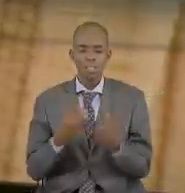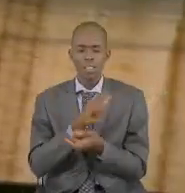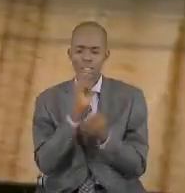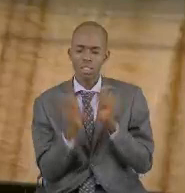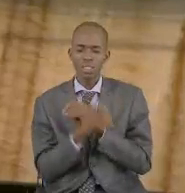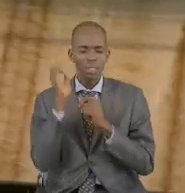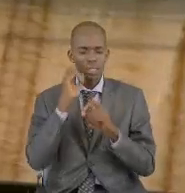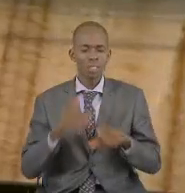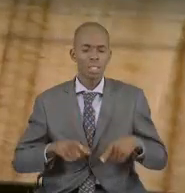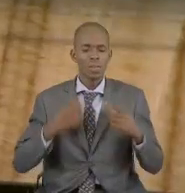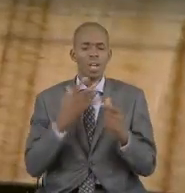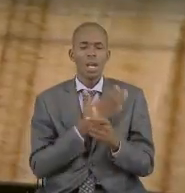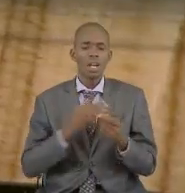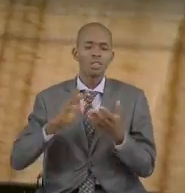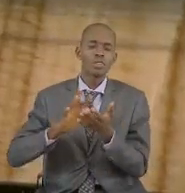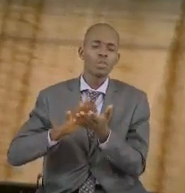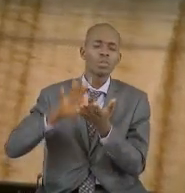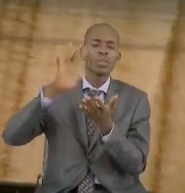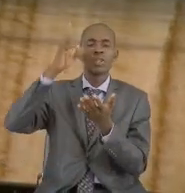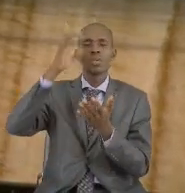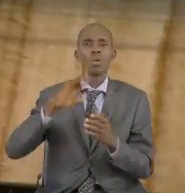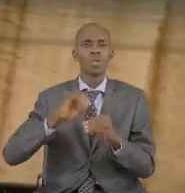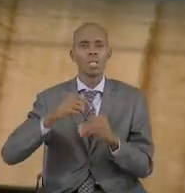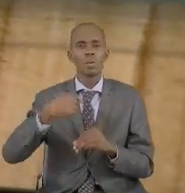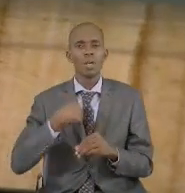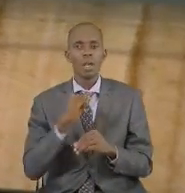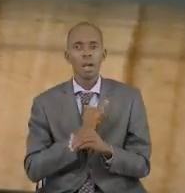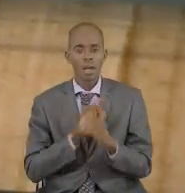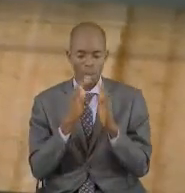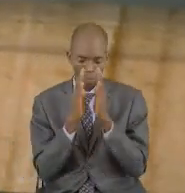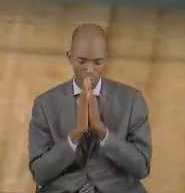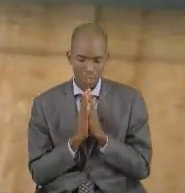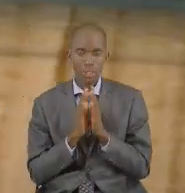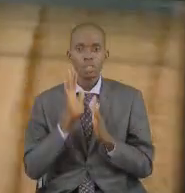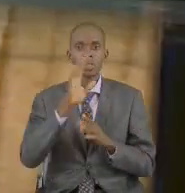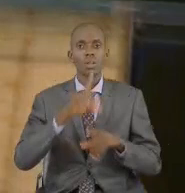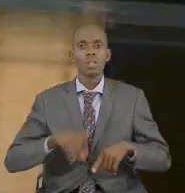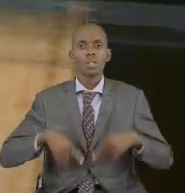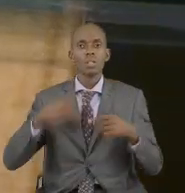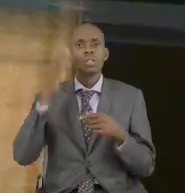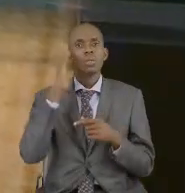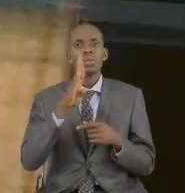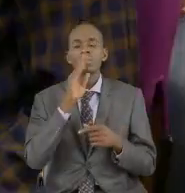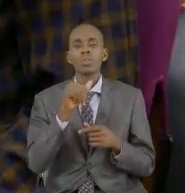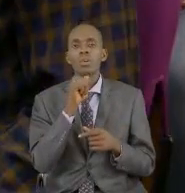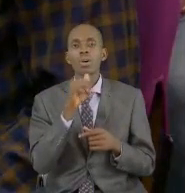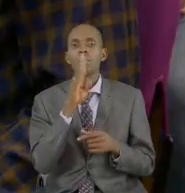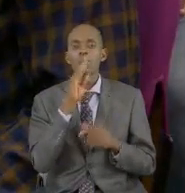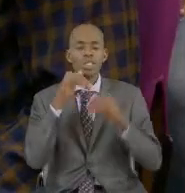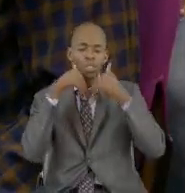glorified God in me. I pray your life will not be a shameful